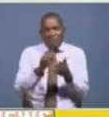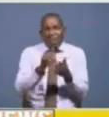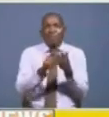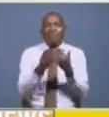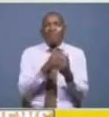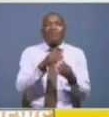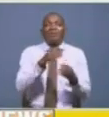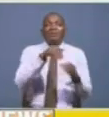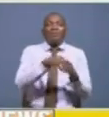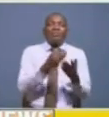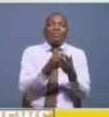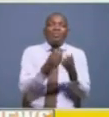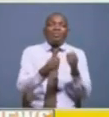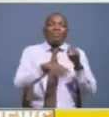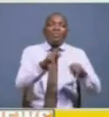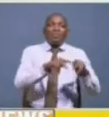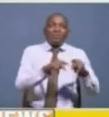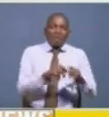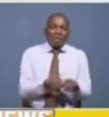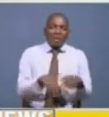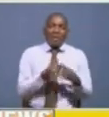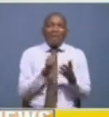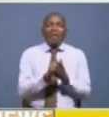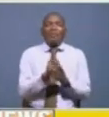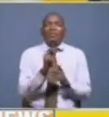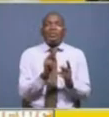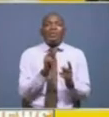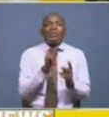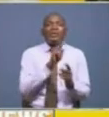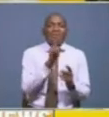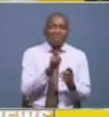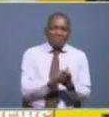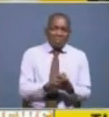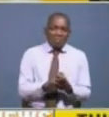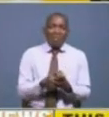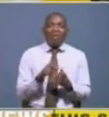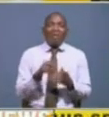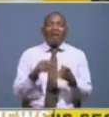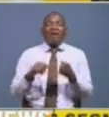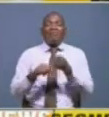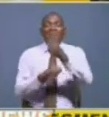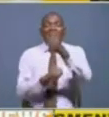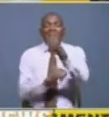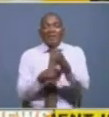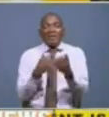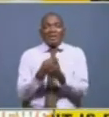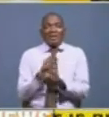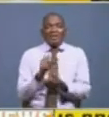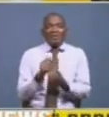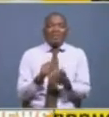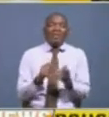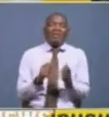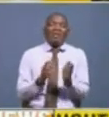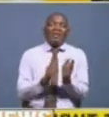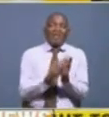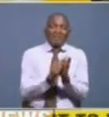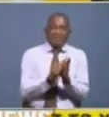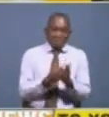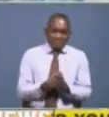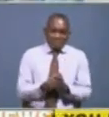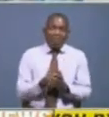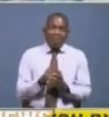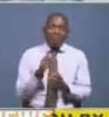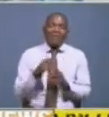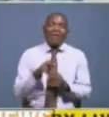in, how it has been applied. The founder of Ghana Prostate Cancer Diagnostic Charity, Madame